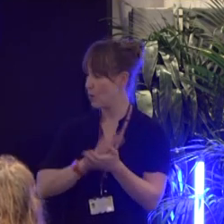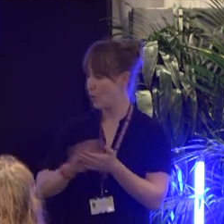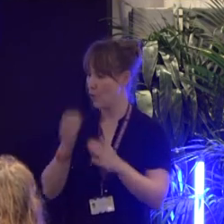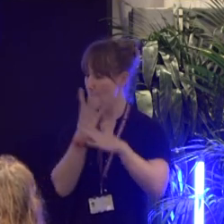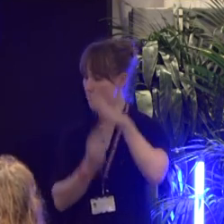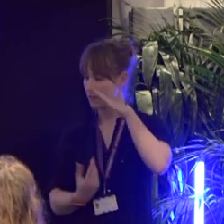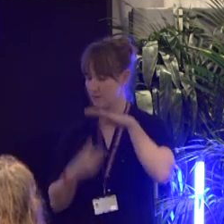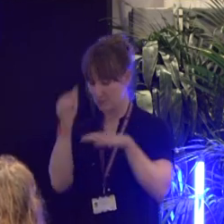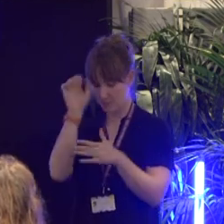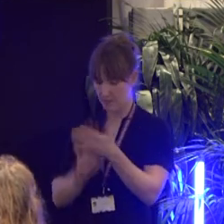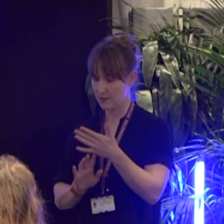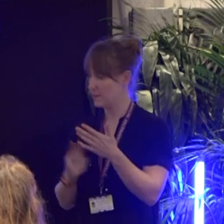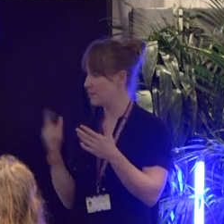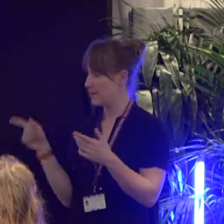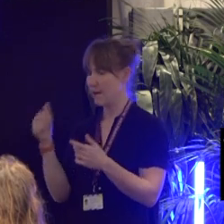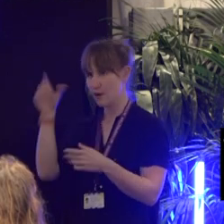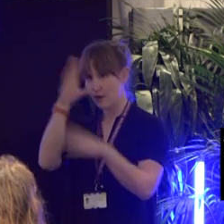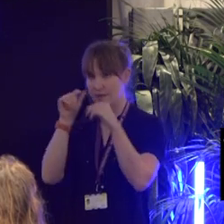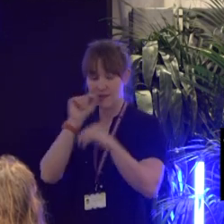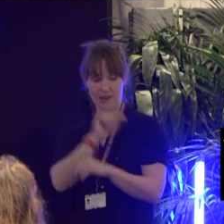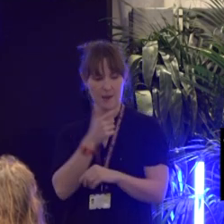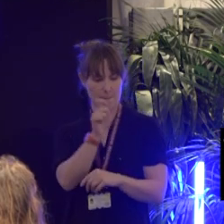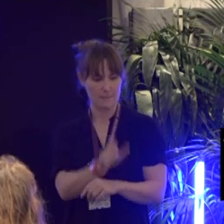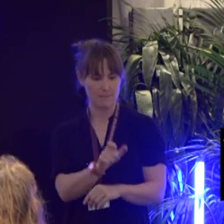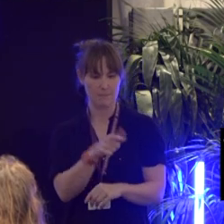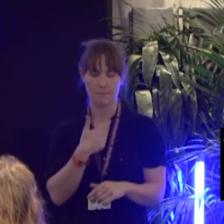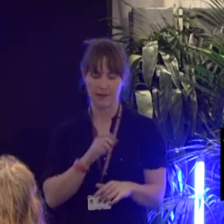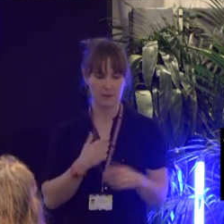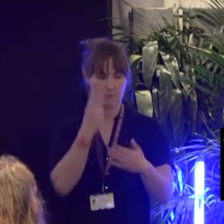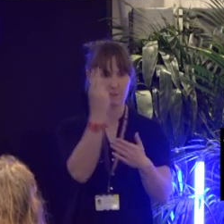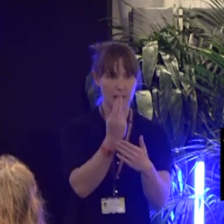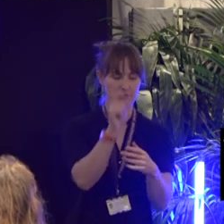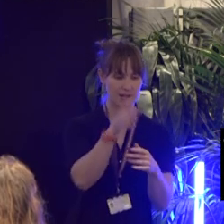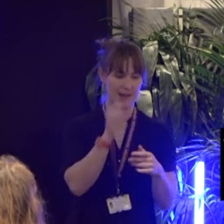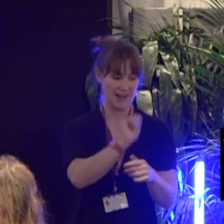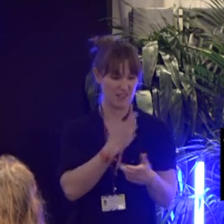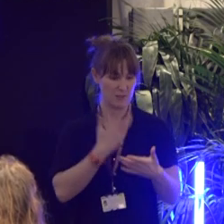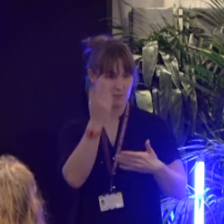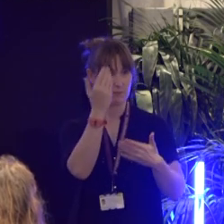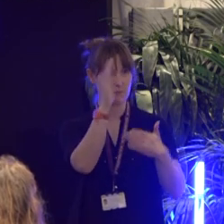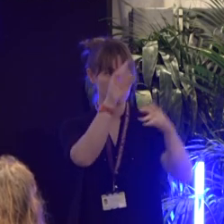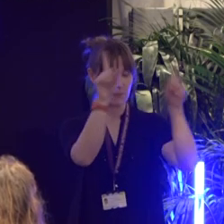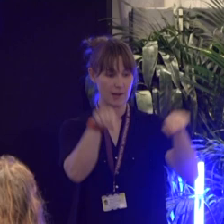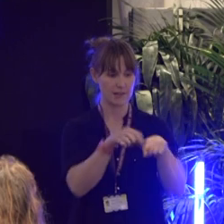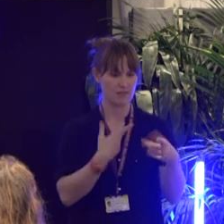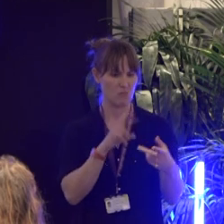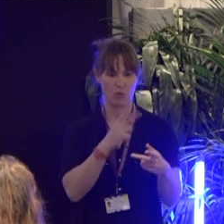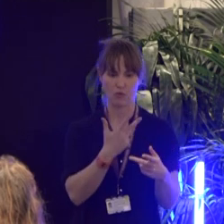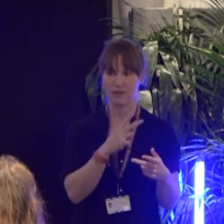paintings like 3 or 4 times, and I was like, oh, that's mad. Like, you can go to a Van Gogh like exhibition in different parts of the world potentially